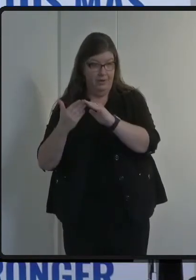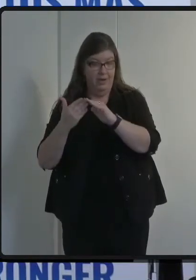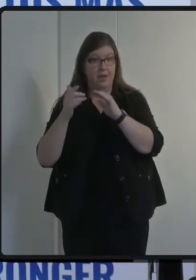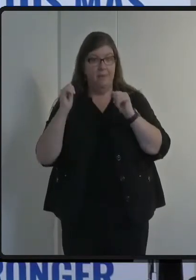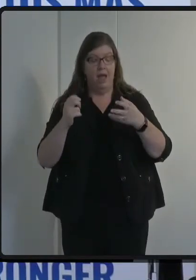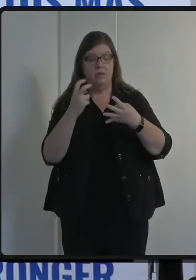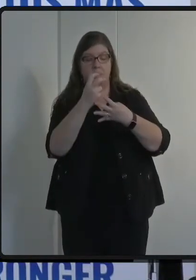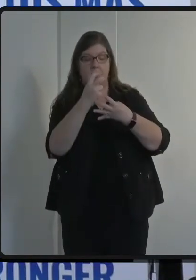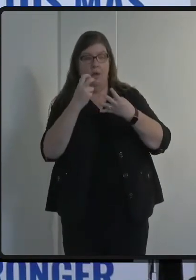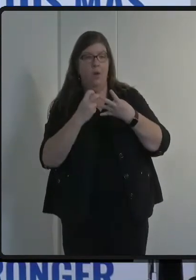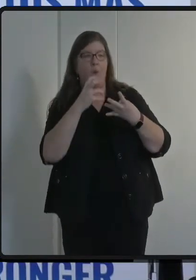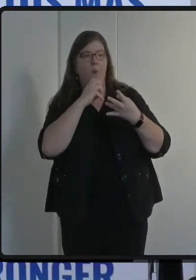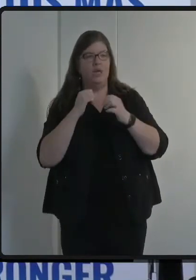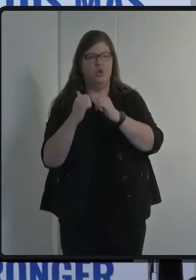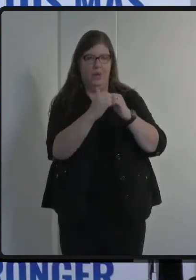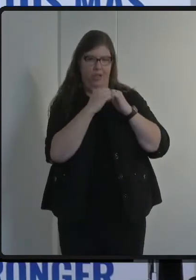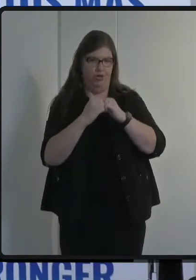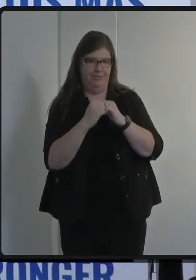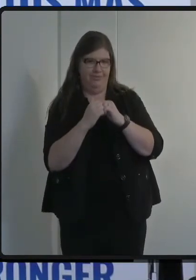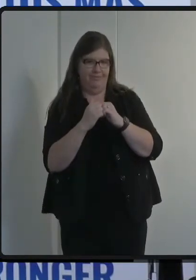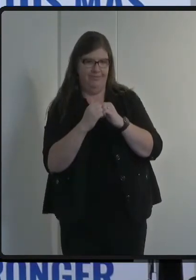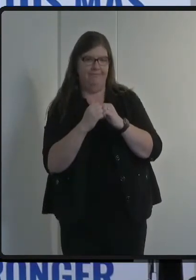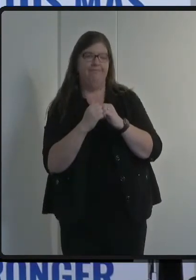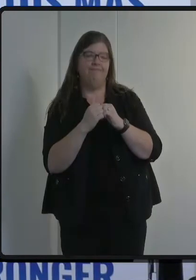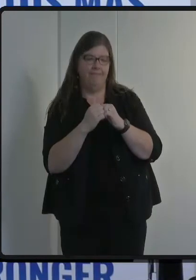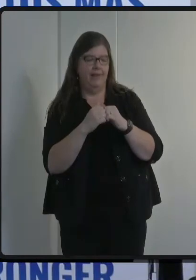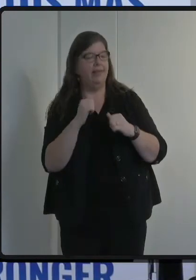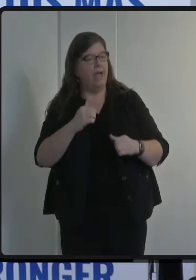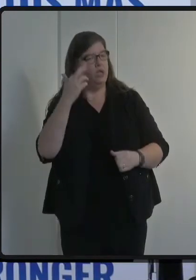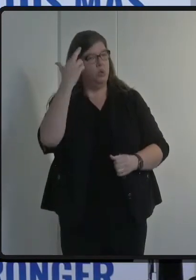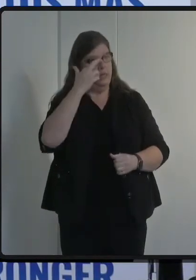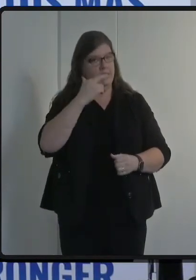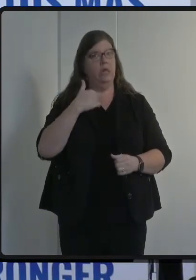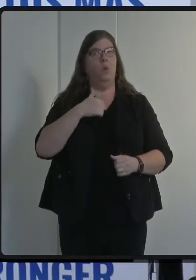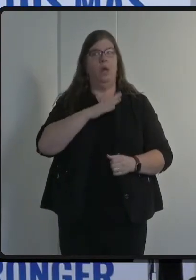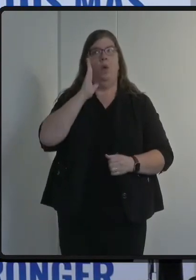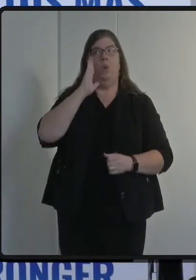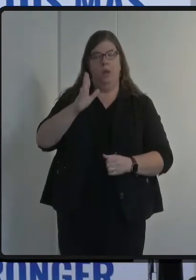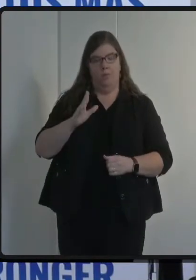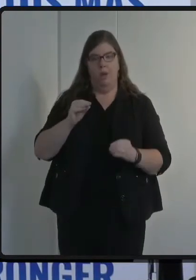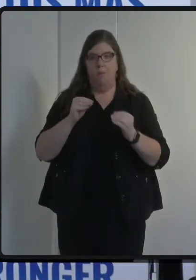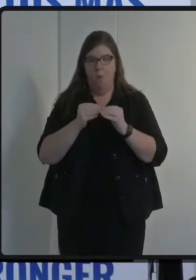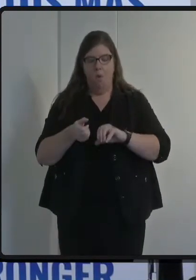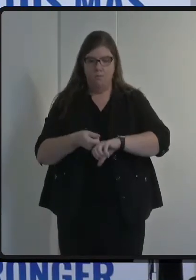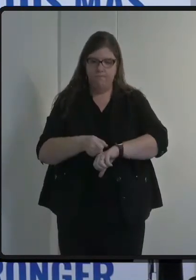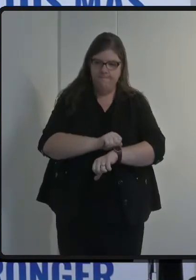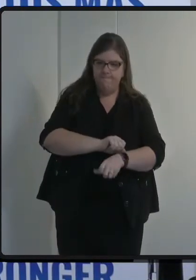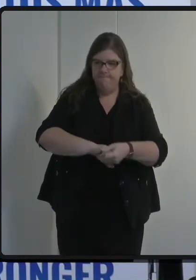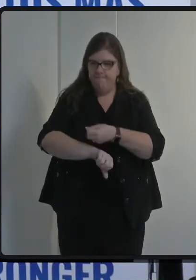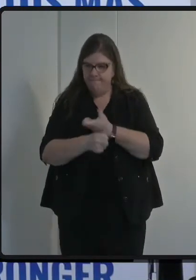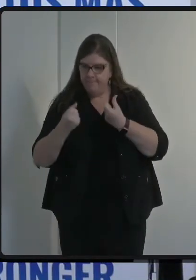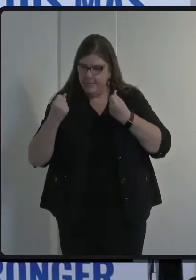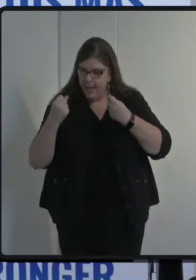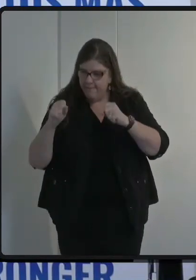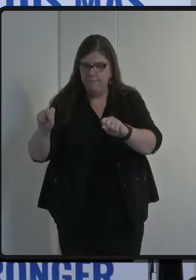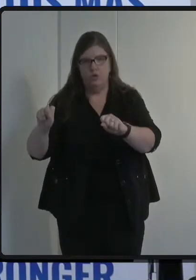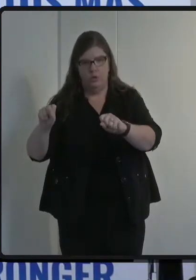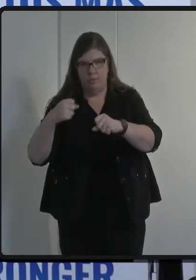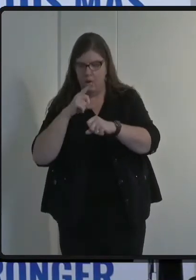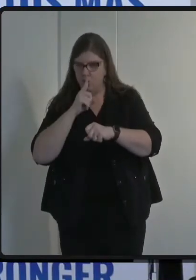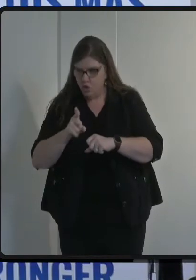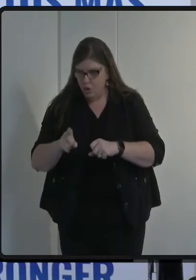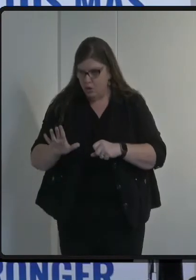the orange tier together. And that is why we will be doubling down our efforts, making sure that